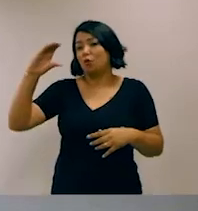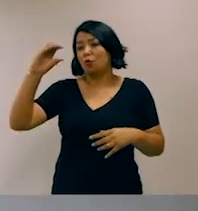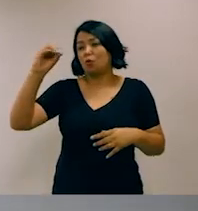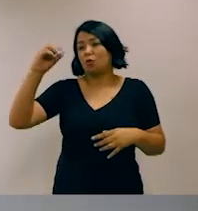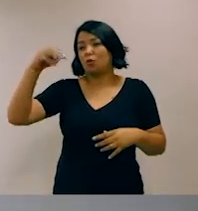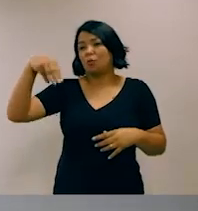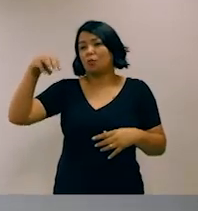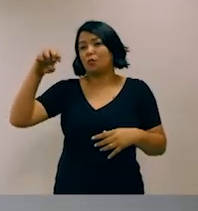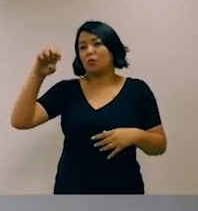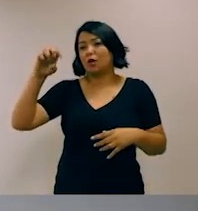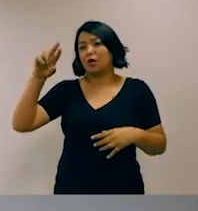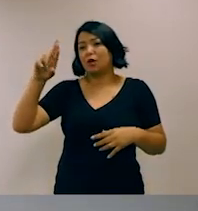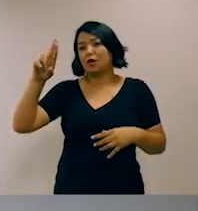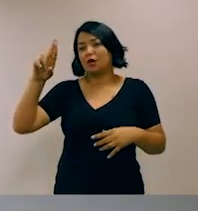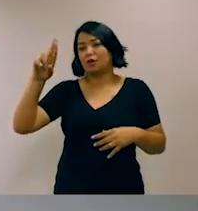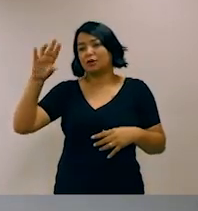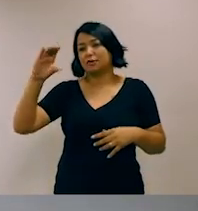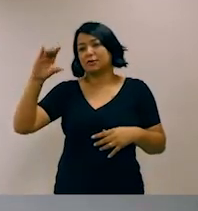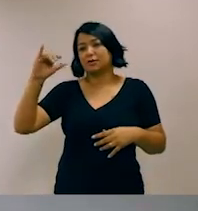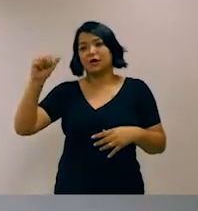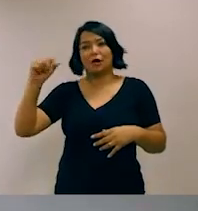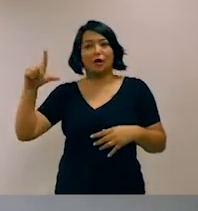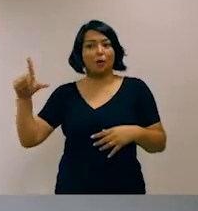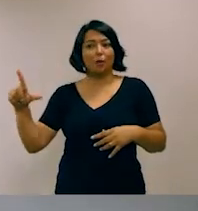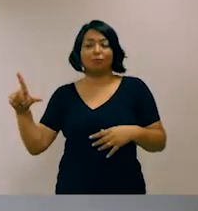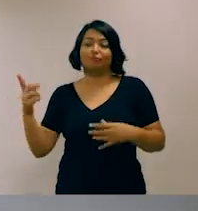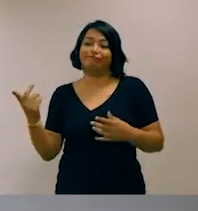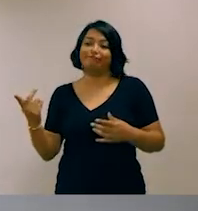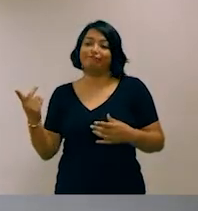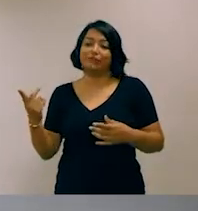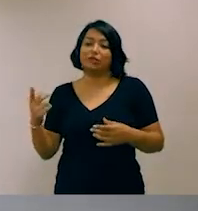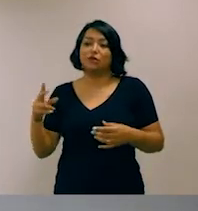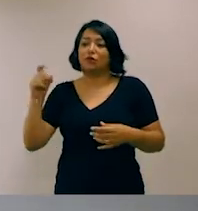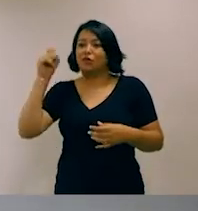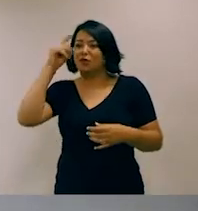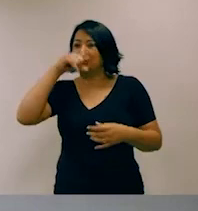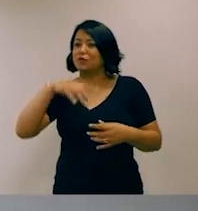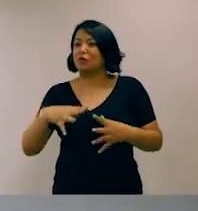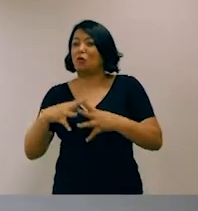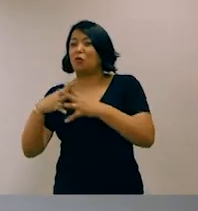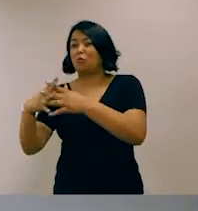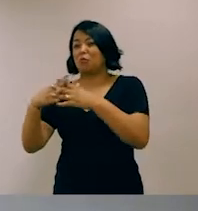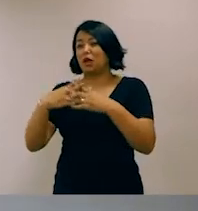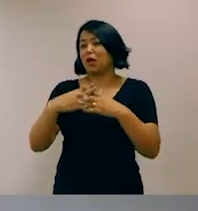is much cleaner. So we don't have the intention to attack